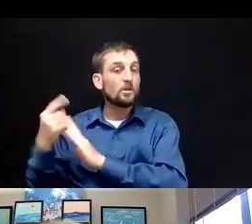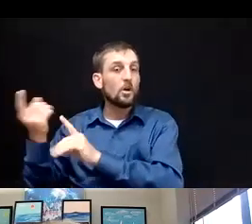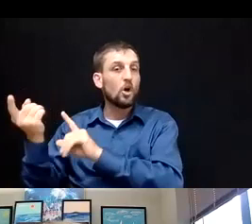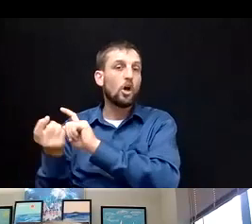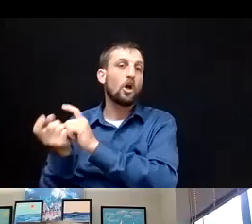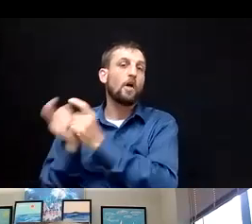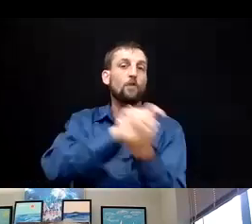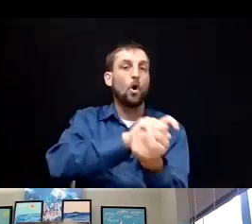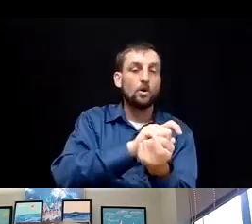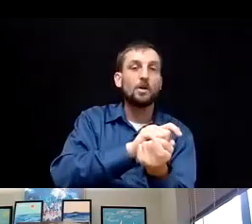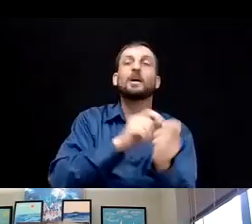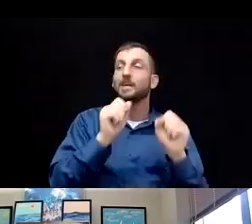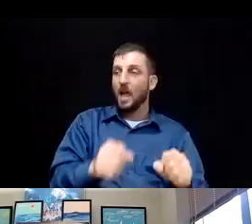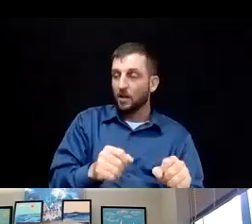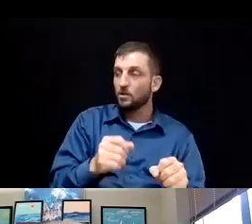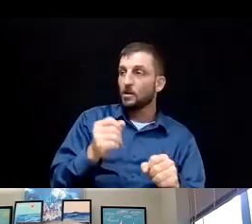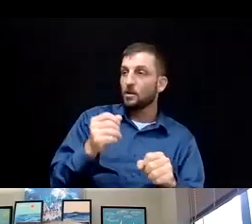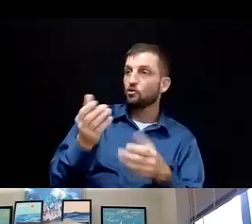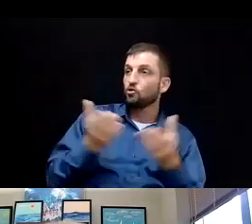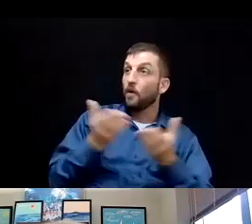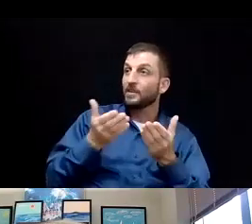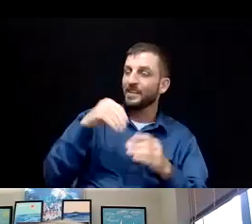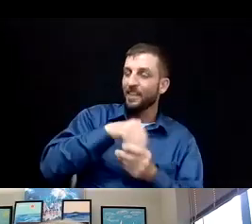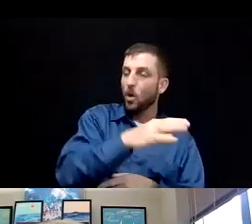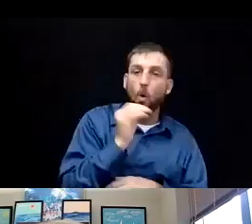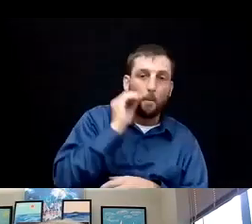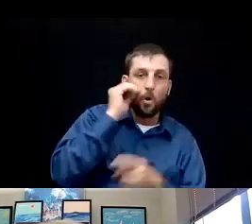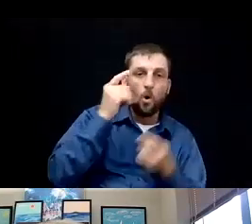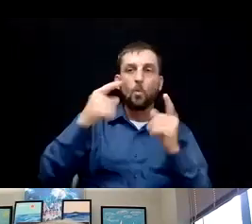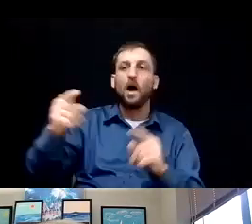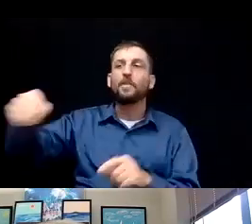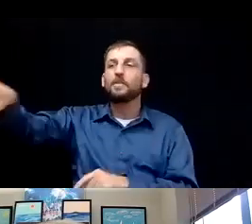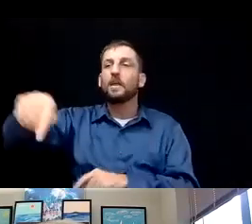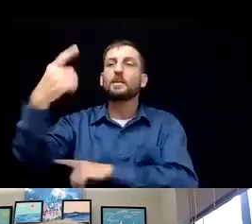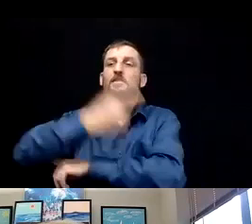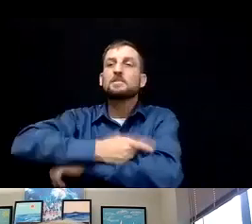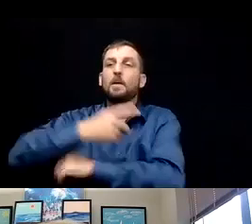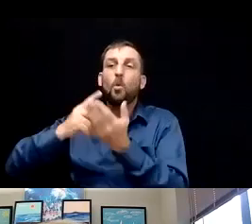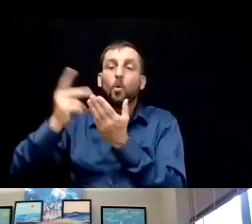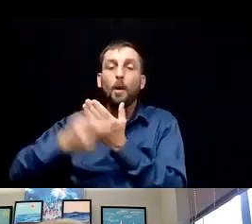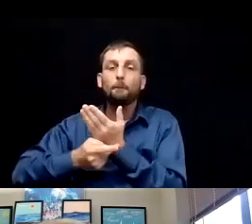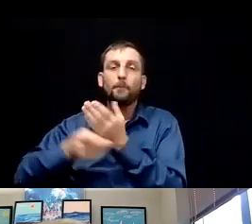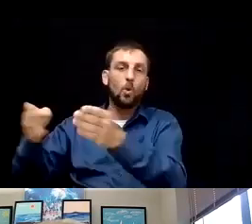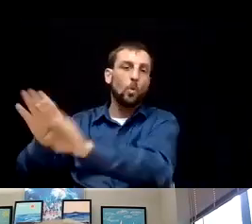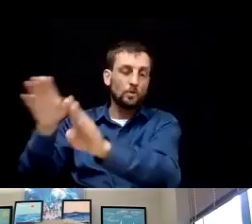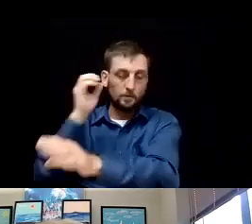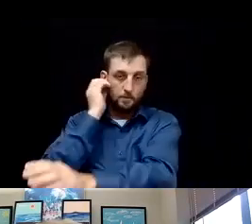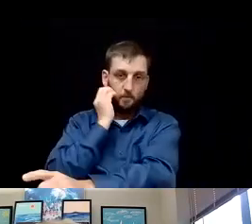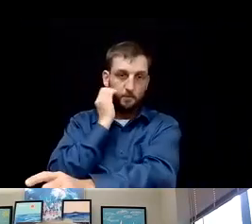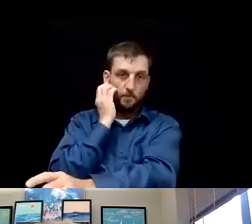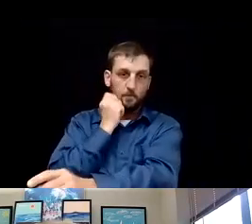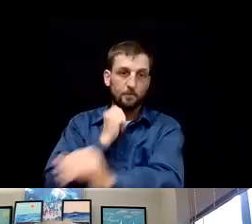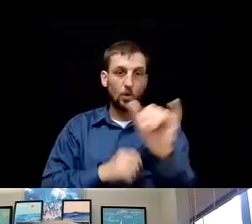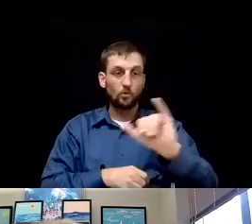service in home while our day habilitation programs remain closure. We also